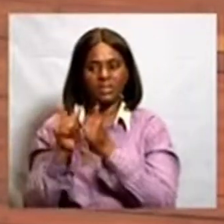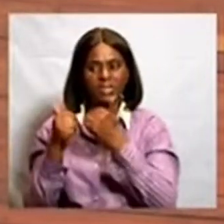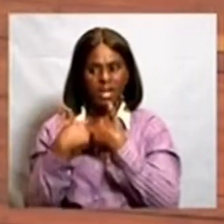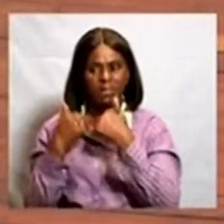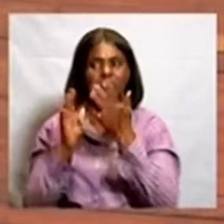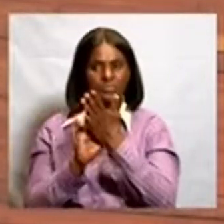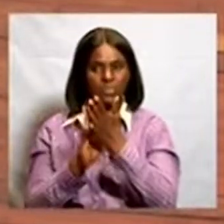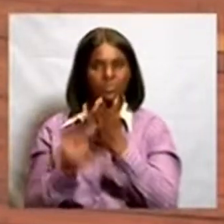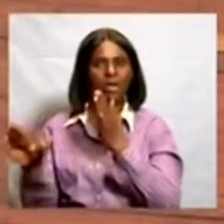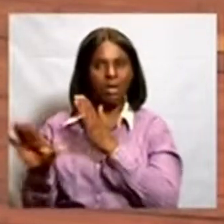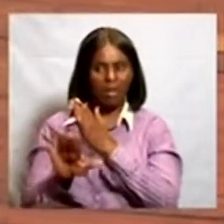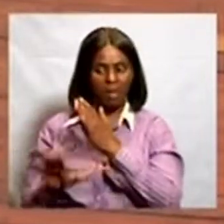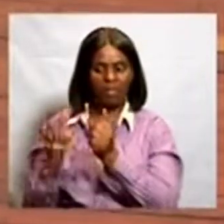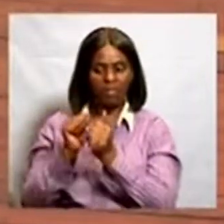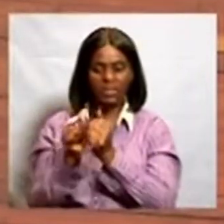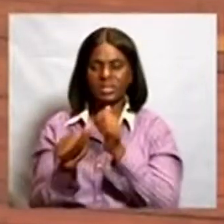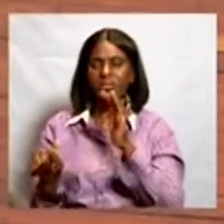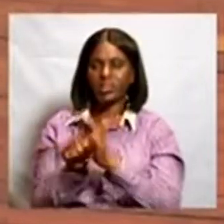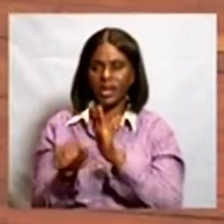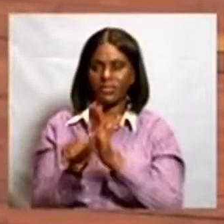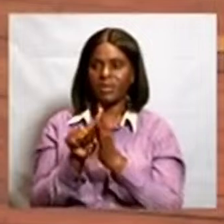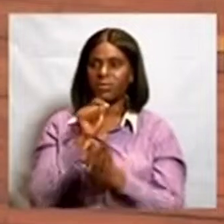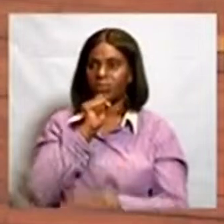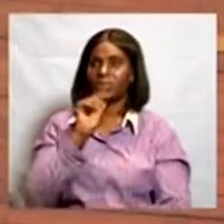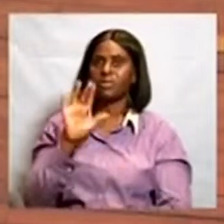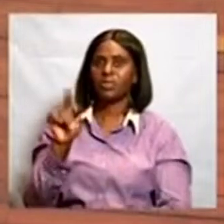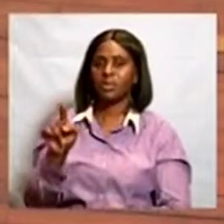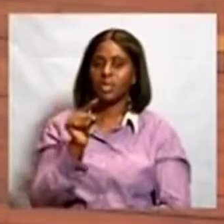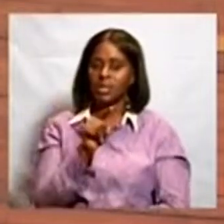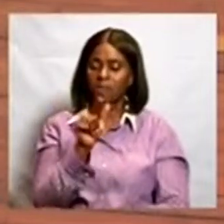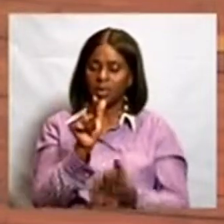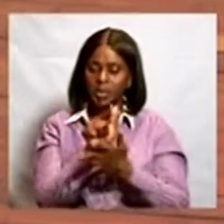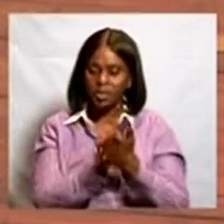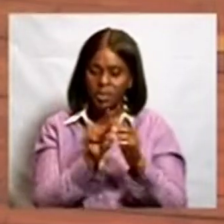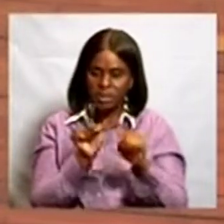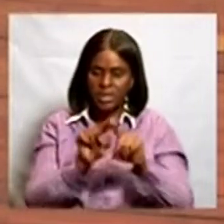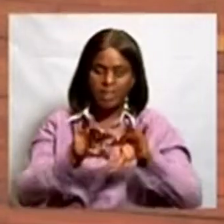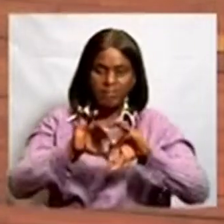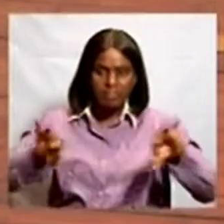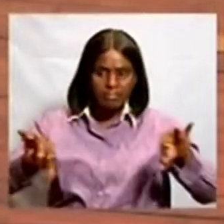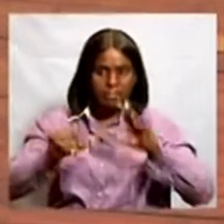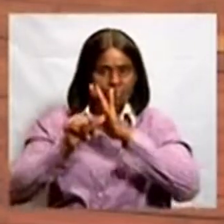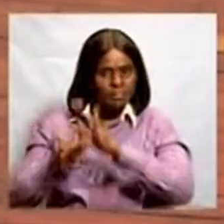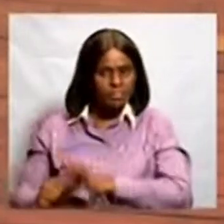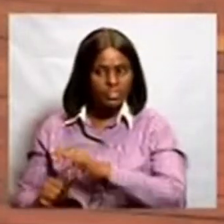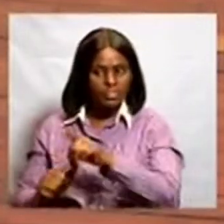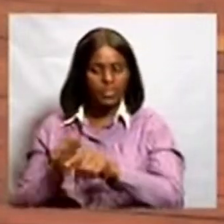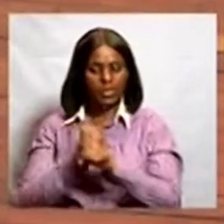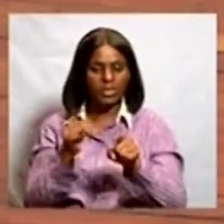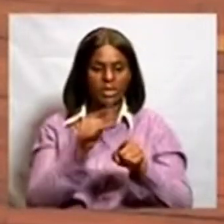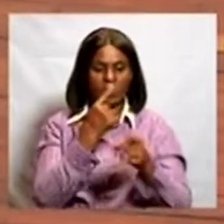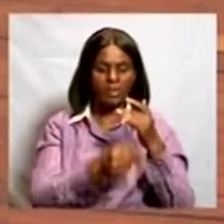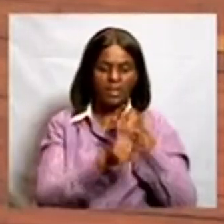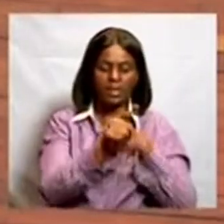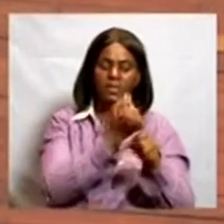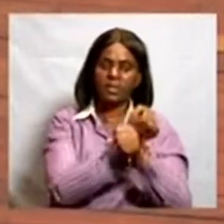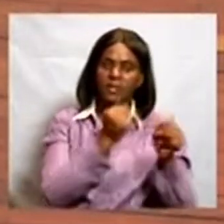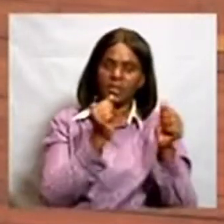schools that are private owned. Is this law trying to segregate that you just deal with